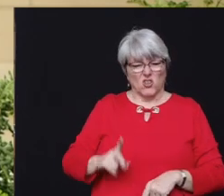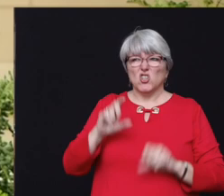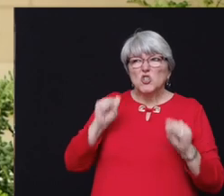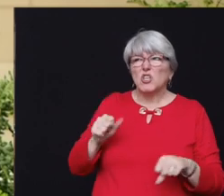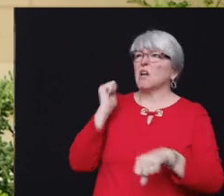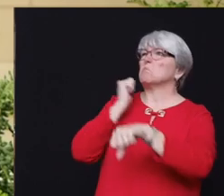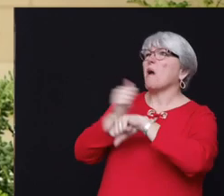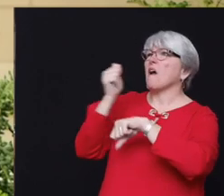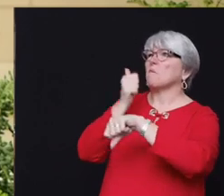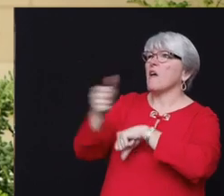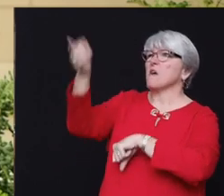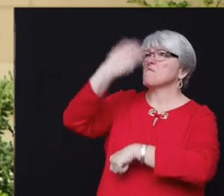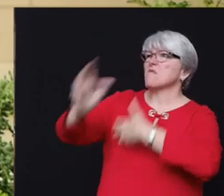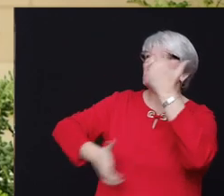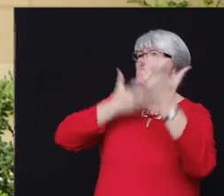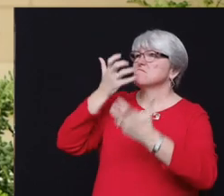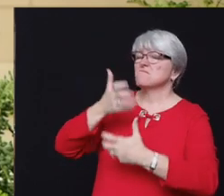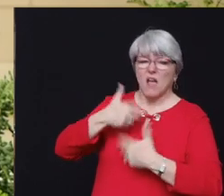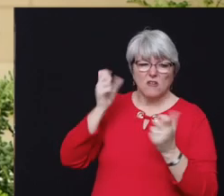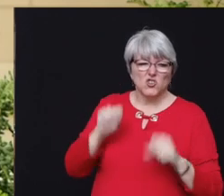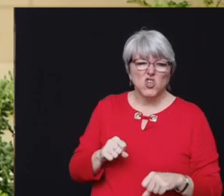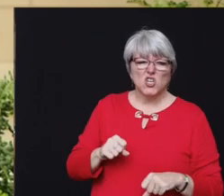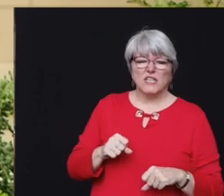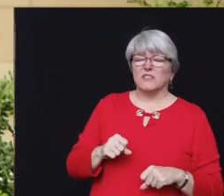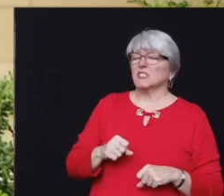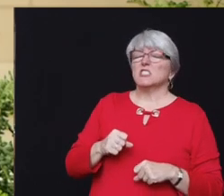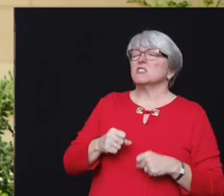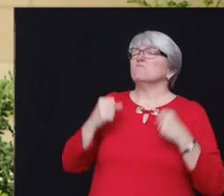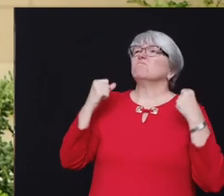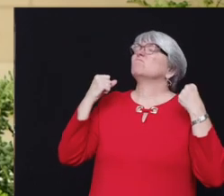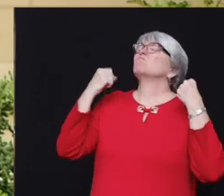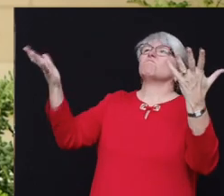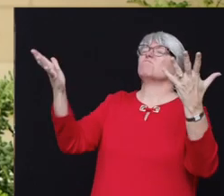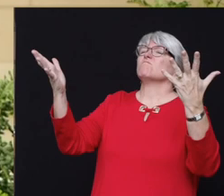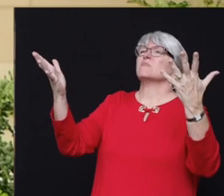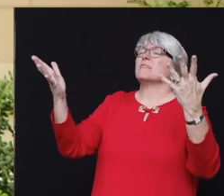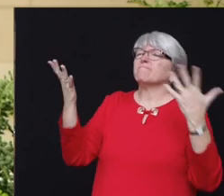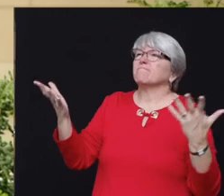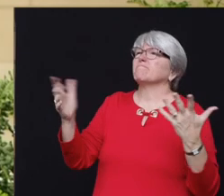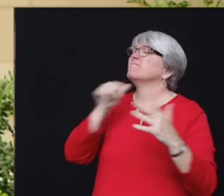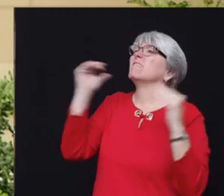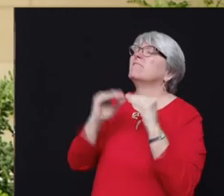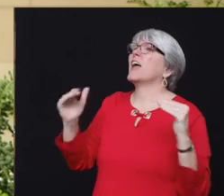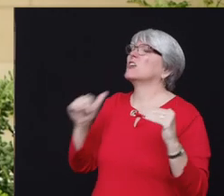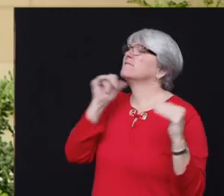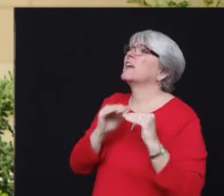God, a time when he could have thrown his hands up in the air and said, you know, this just isn't